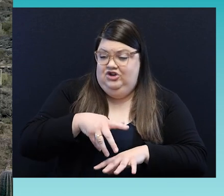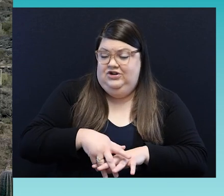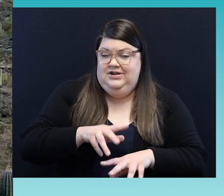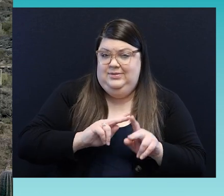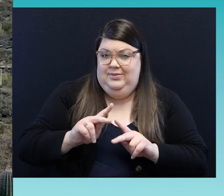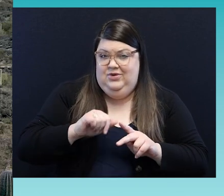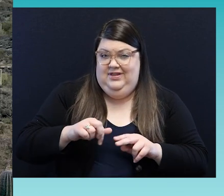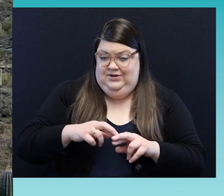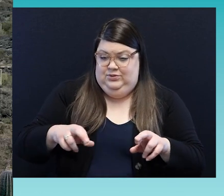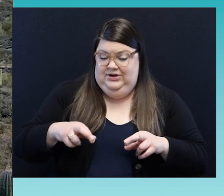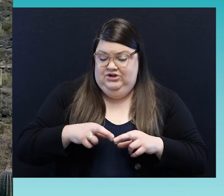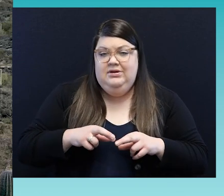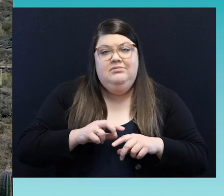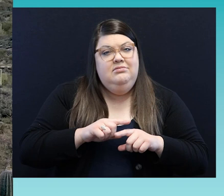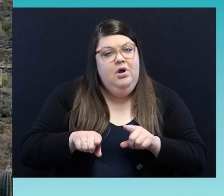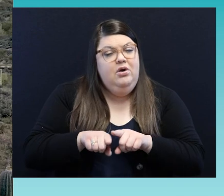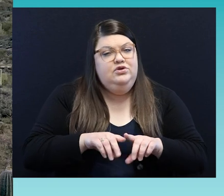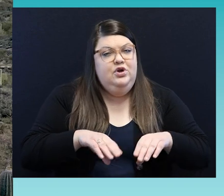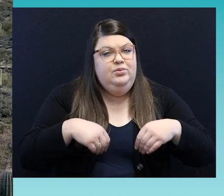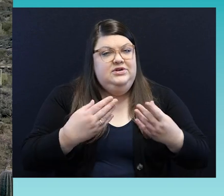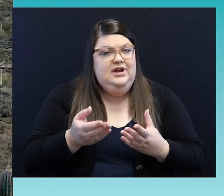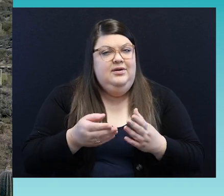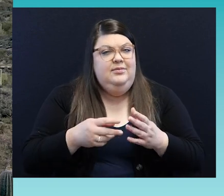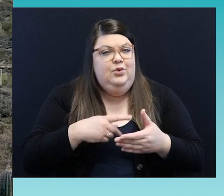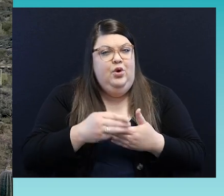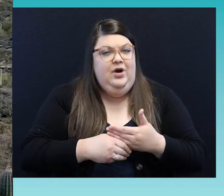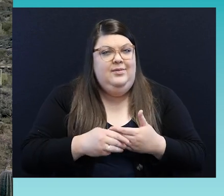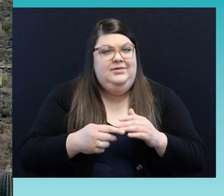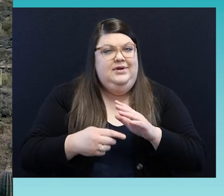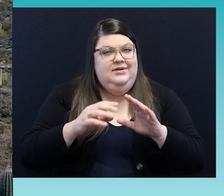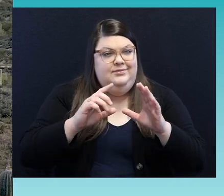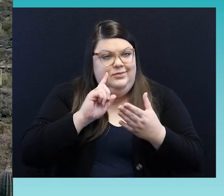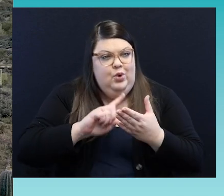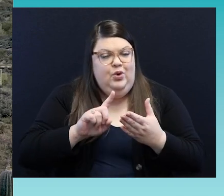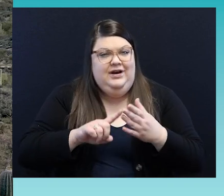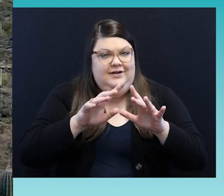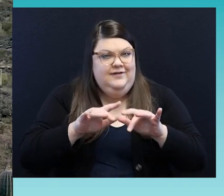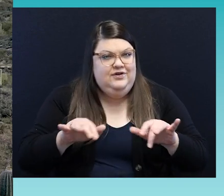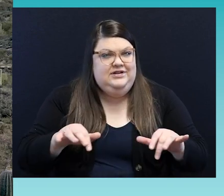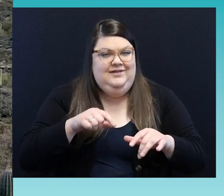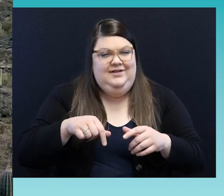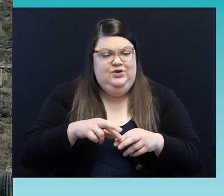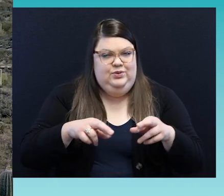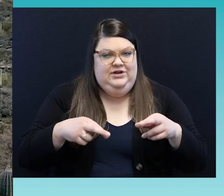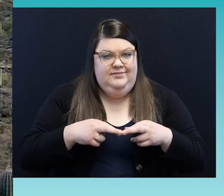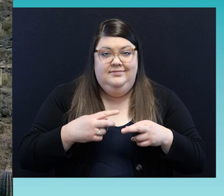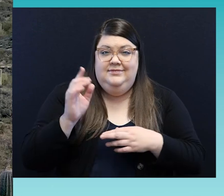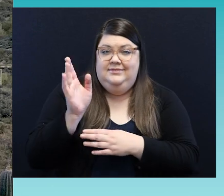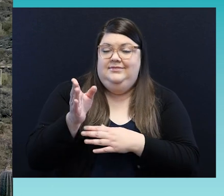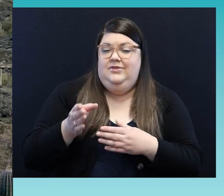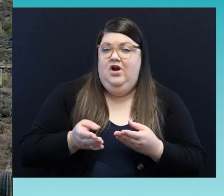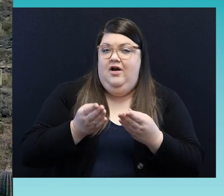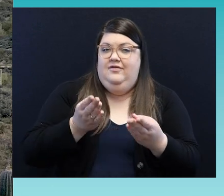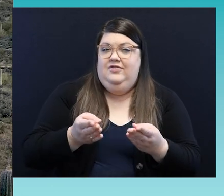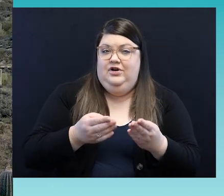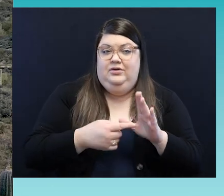the Northwest Mexico, we present programs exploring the diverse history and cultures of this region. These talks are offered in conjunction with